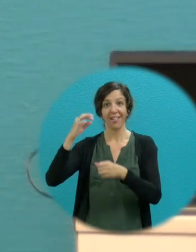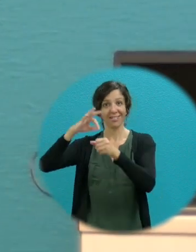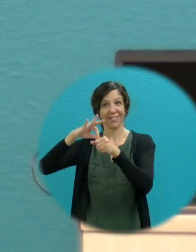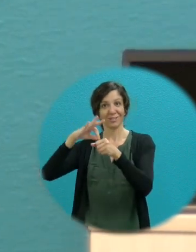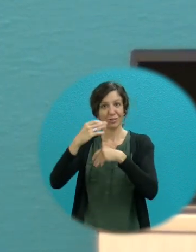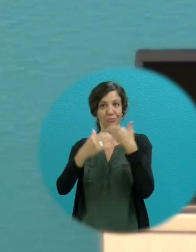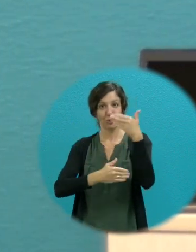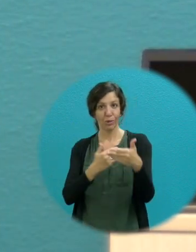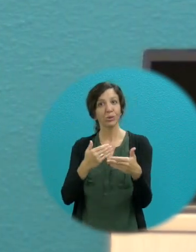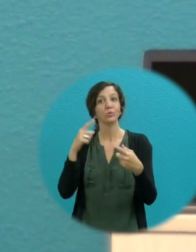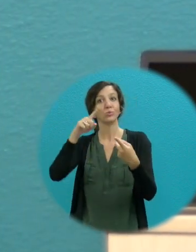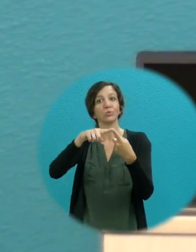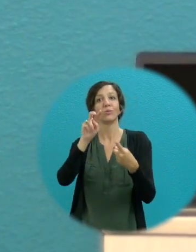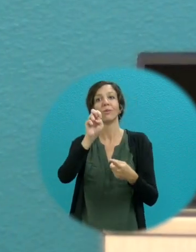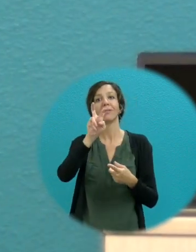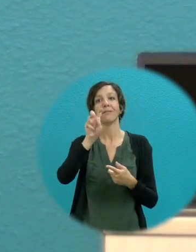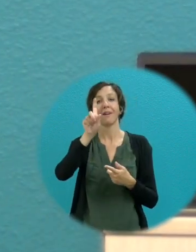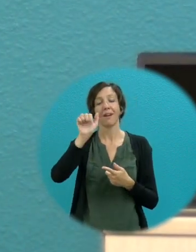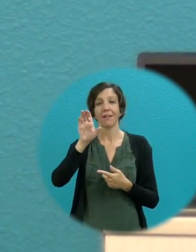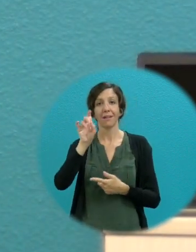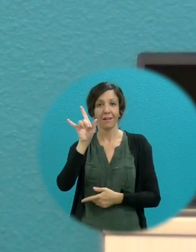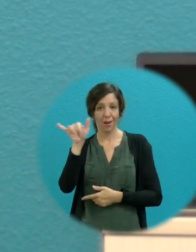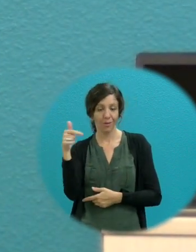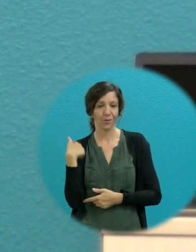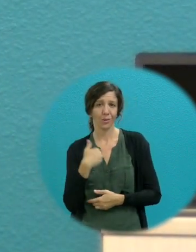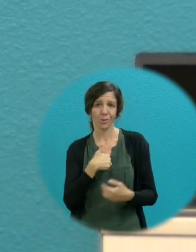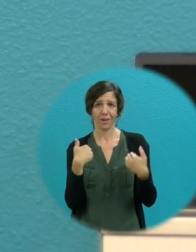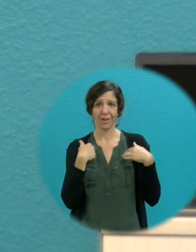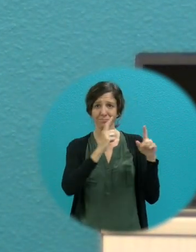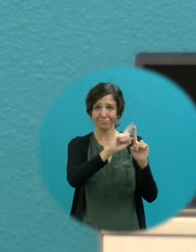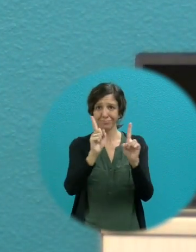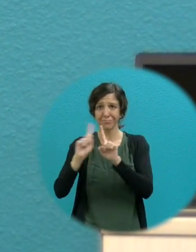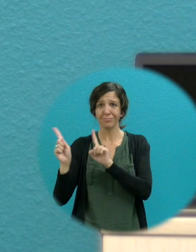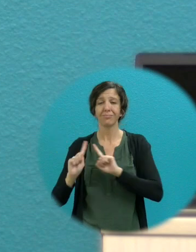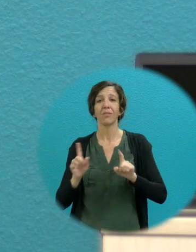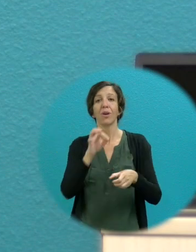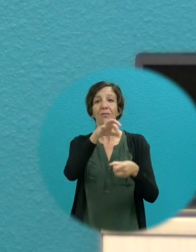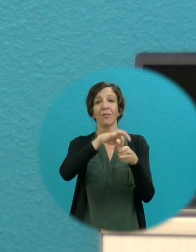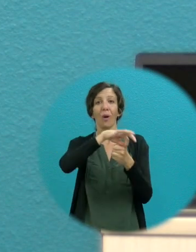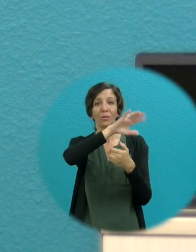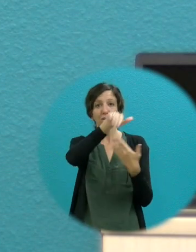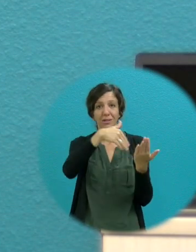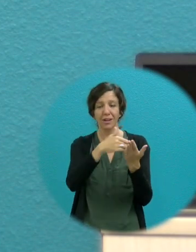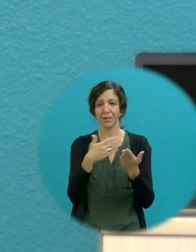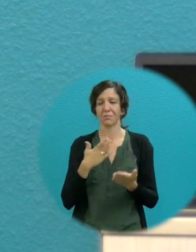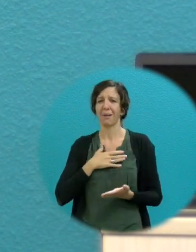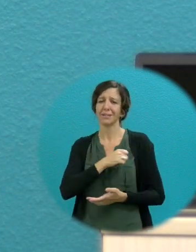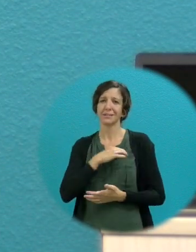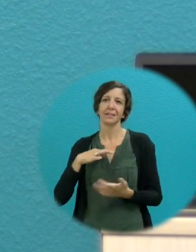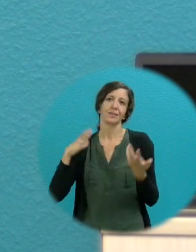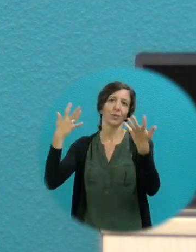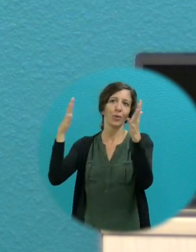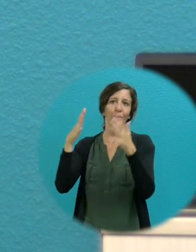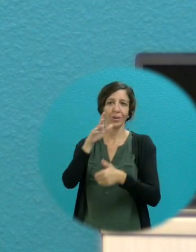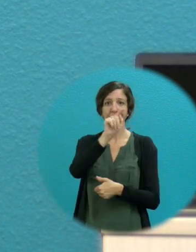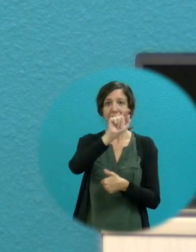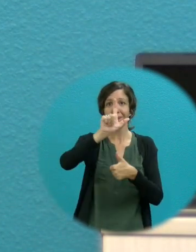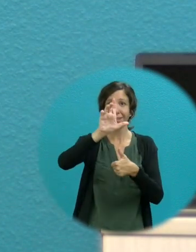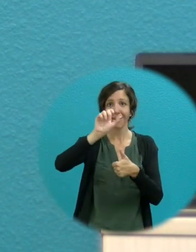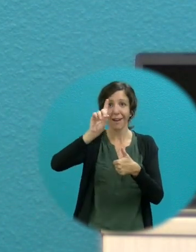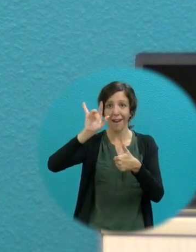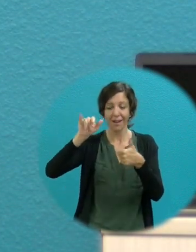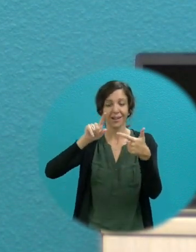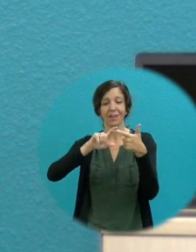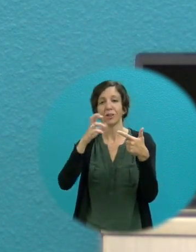the vote centers. My staff is just so good. Teal Caddy, congratulations. Christian Hamilton is